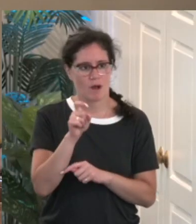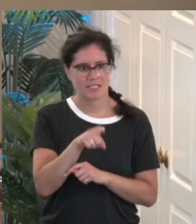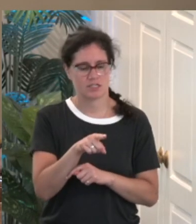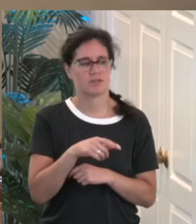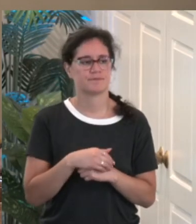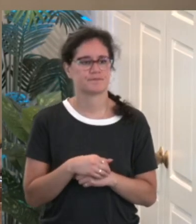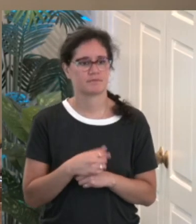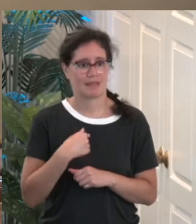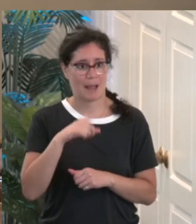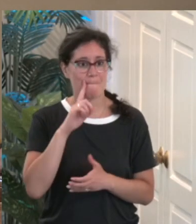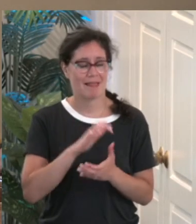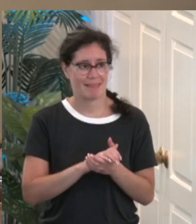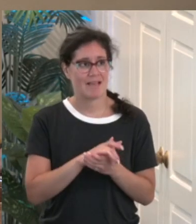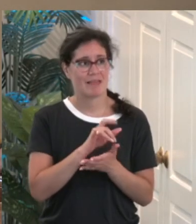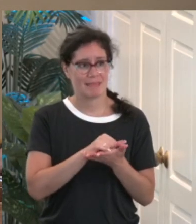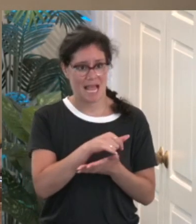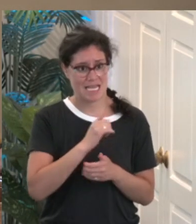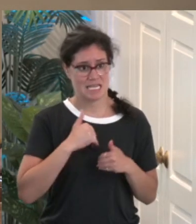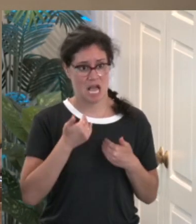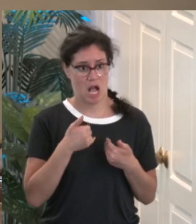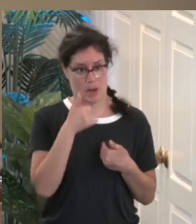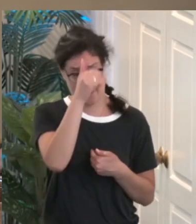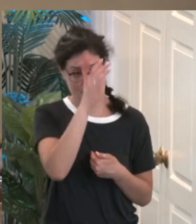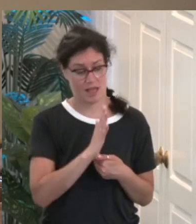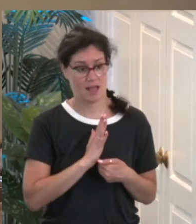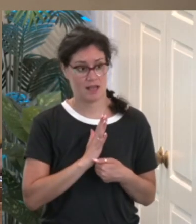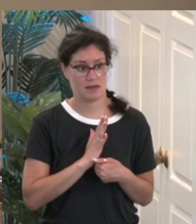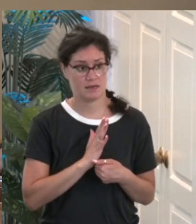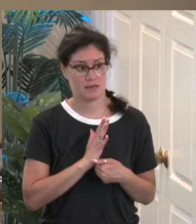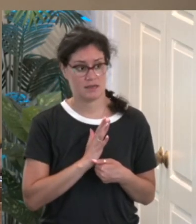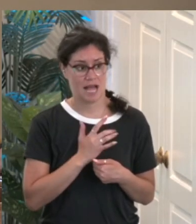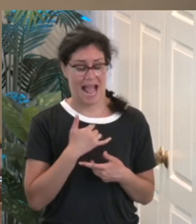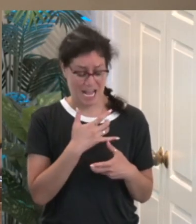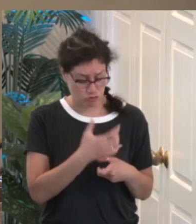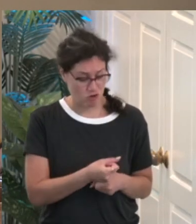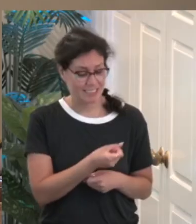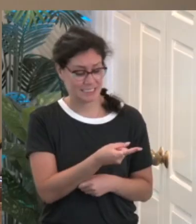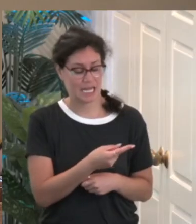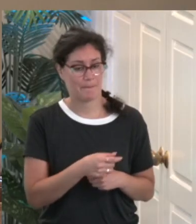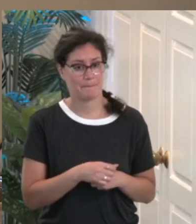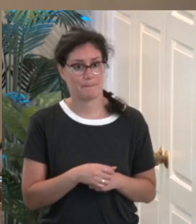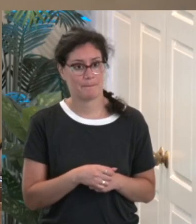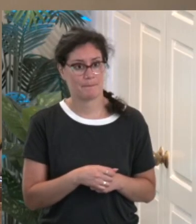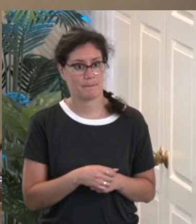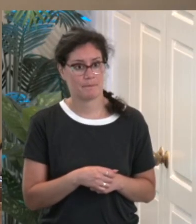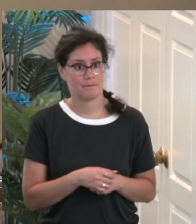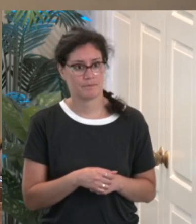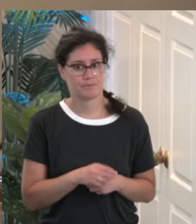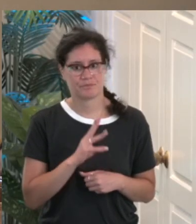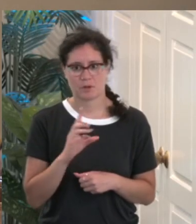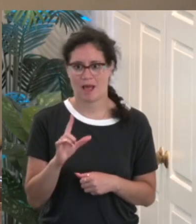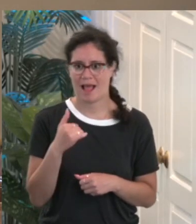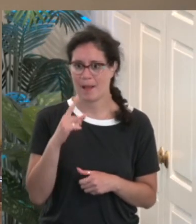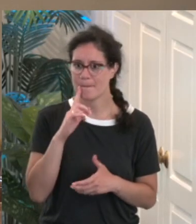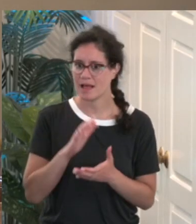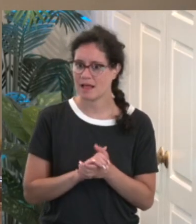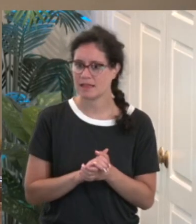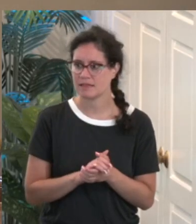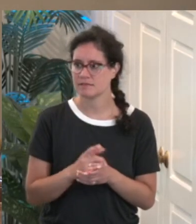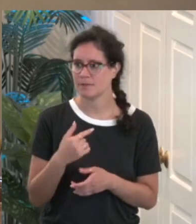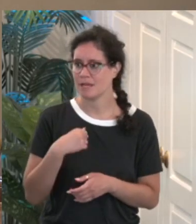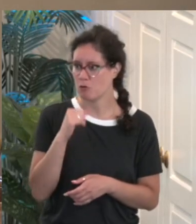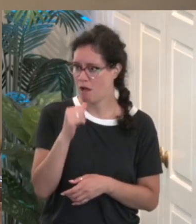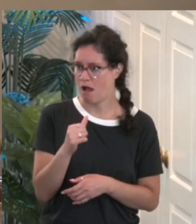believe that young man right there, because I did trust him, is going to, whether he believes in me or not,